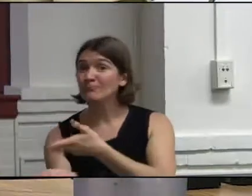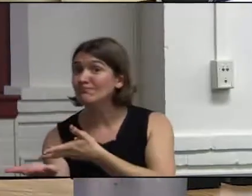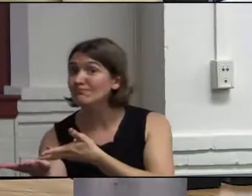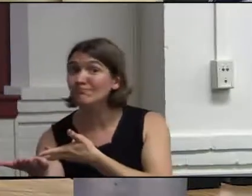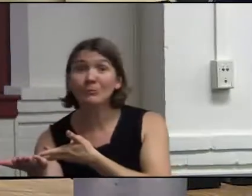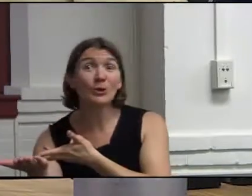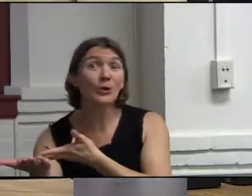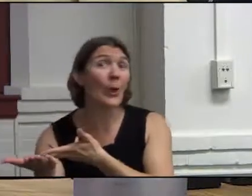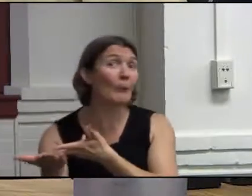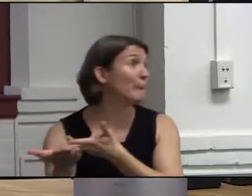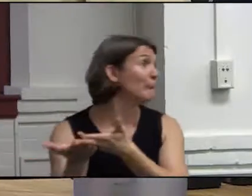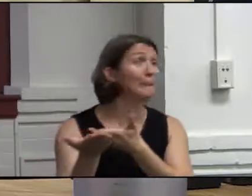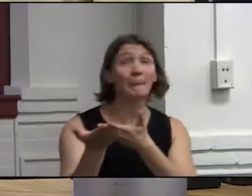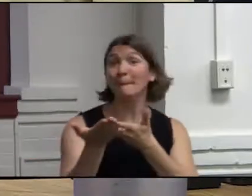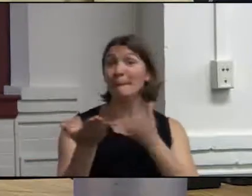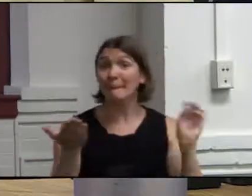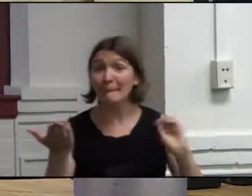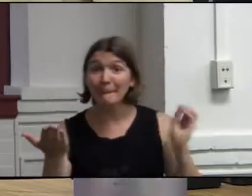We're waiting for one.